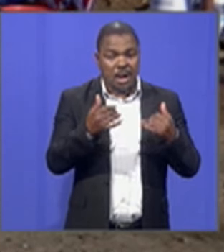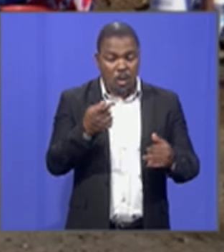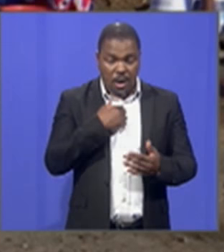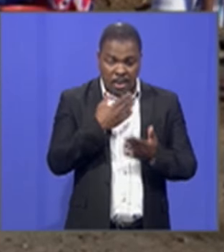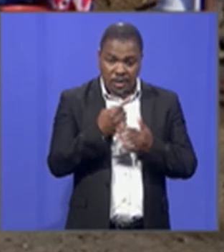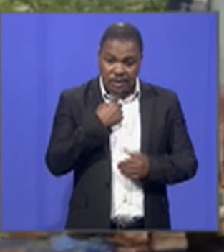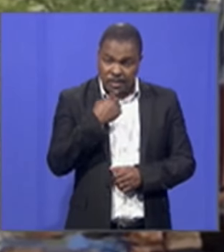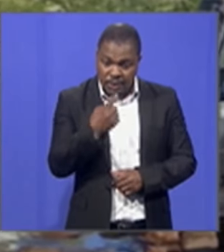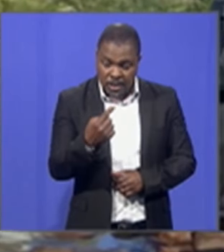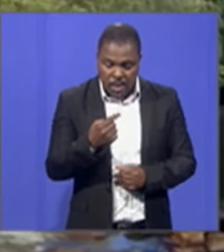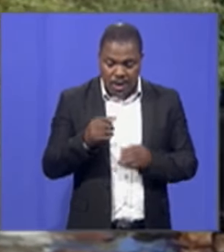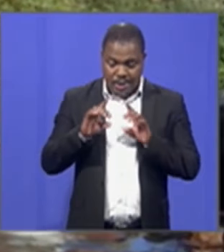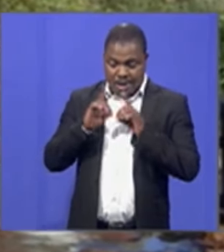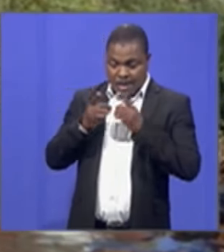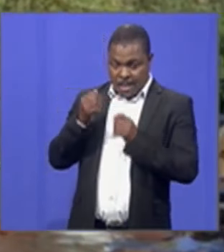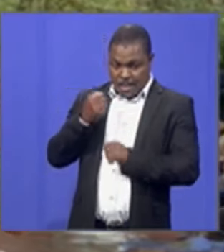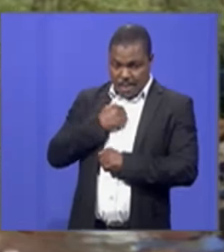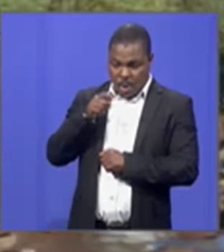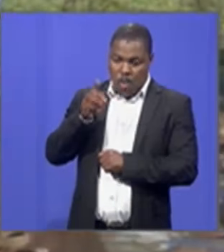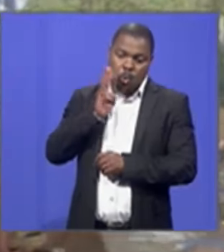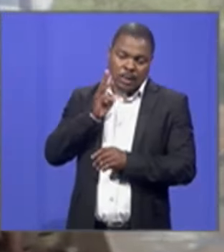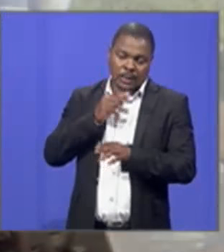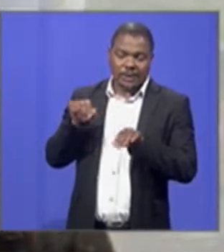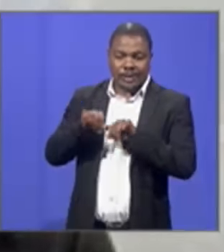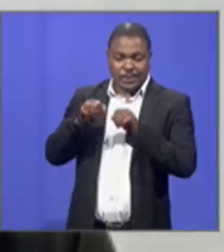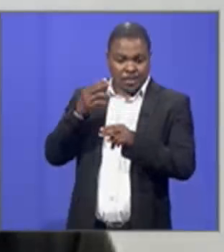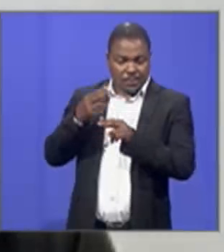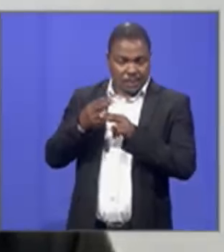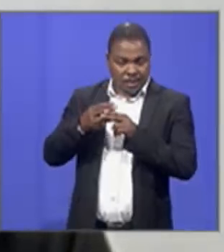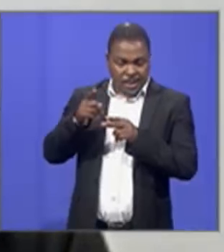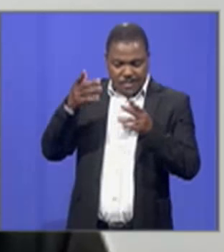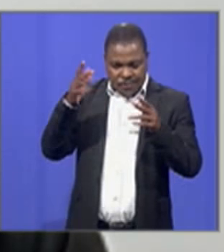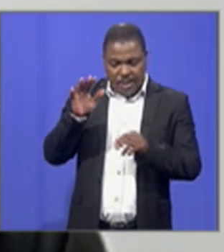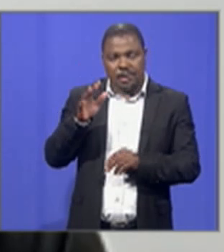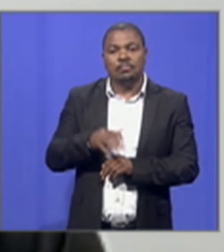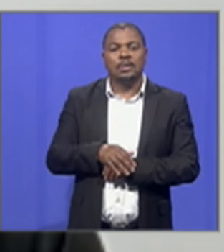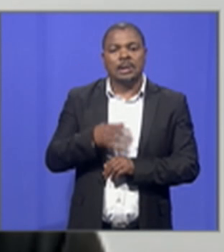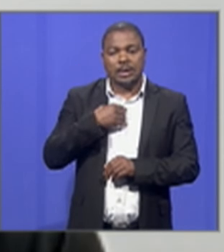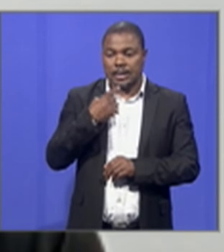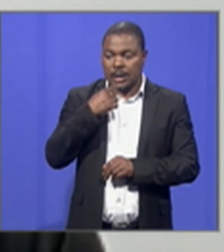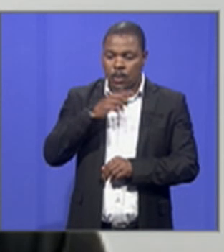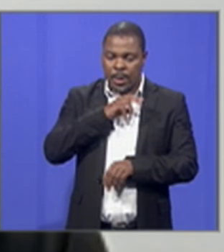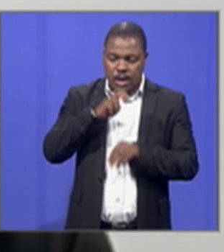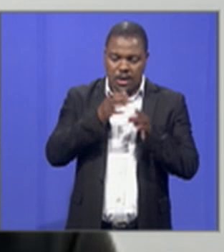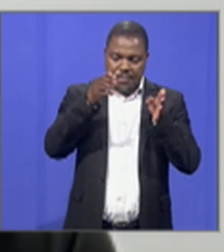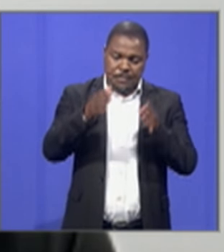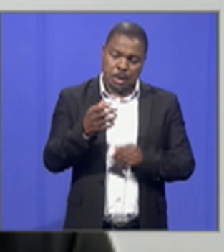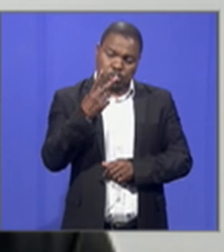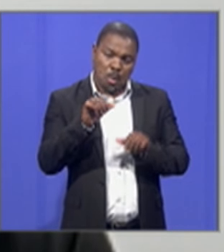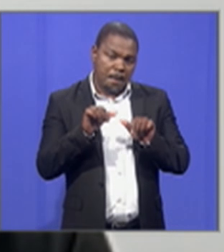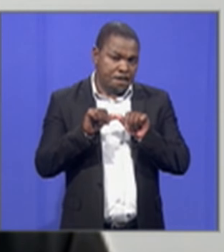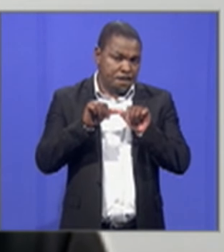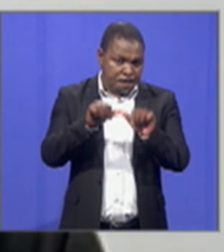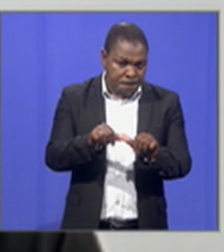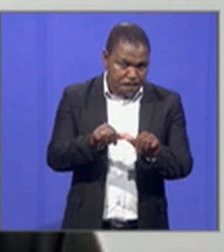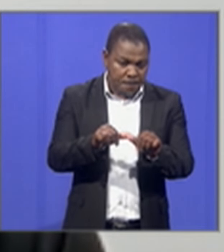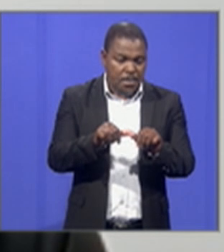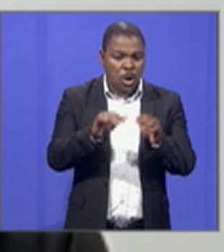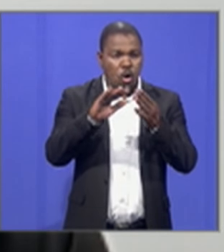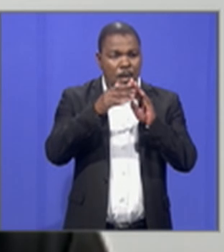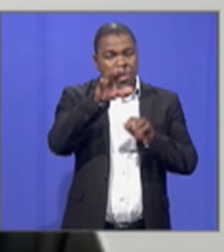gore kgoro ya gešo ya water and sanitation ba re appointile gape gore re tšwele pele ka phase 2A ka di-village tša go